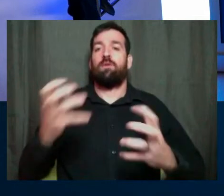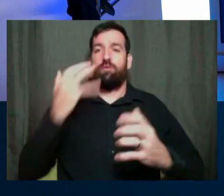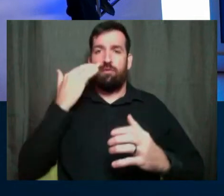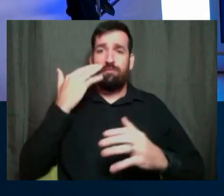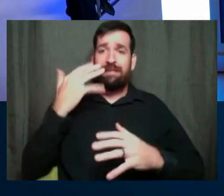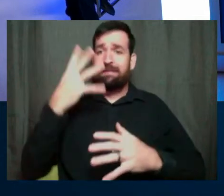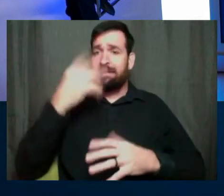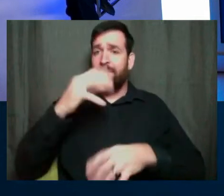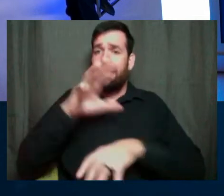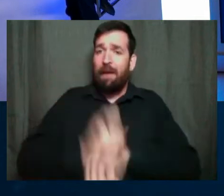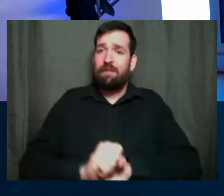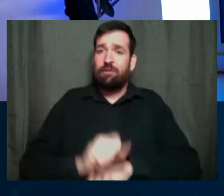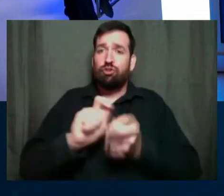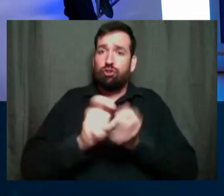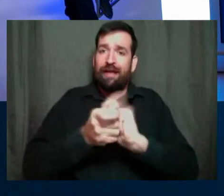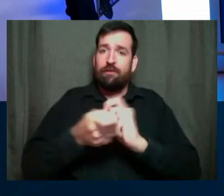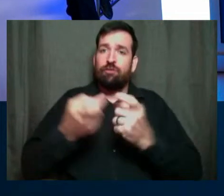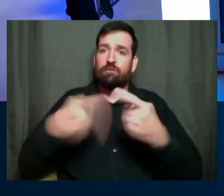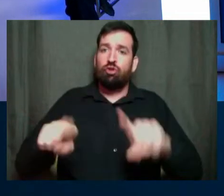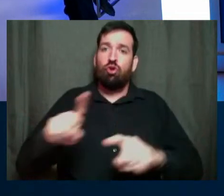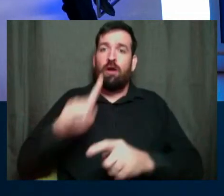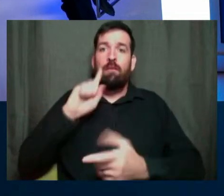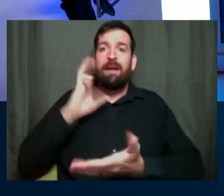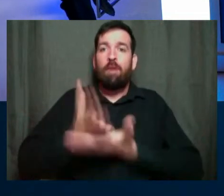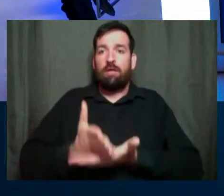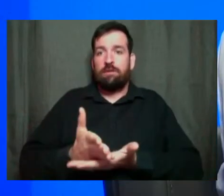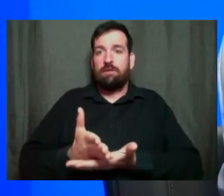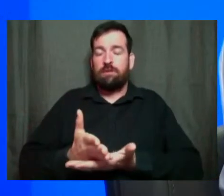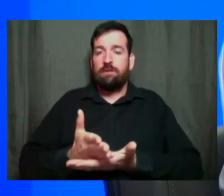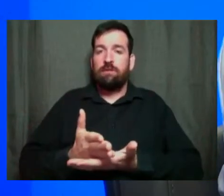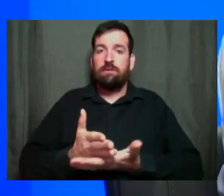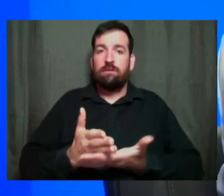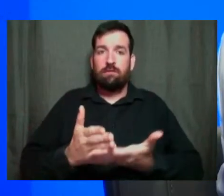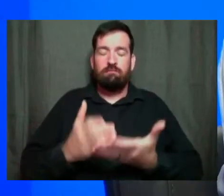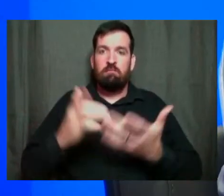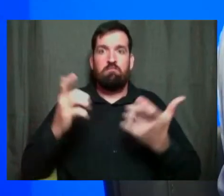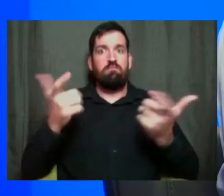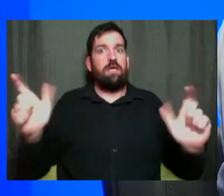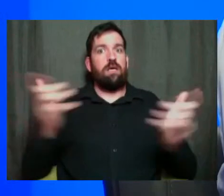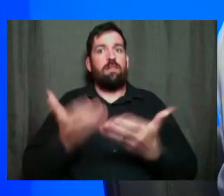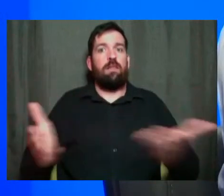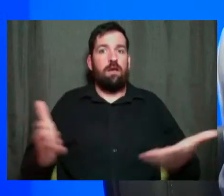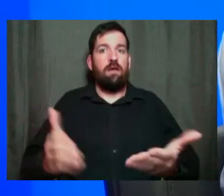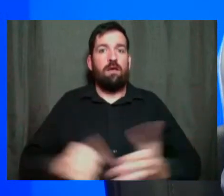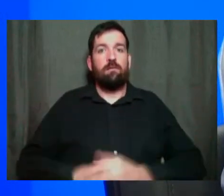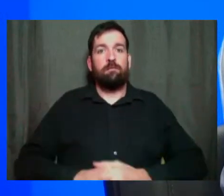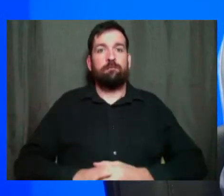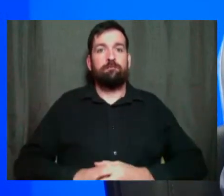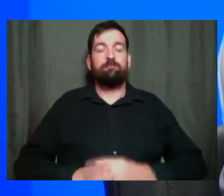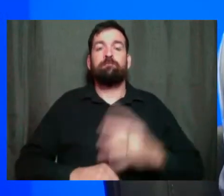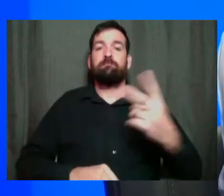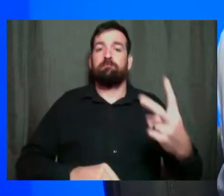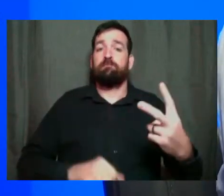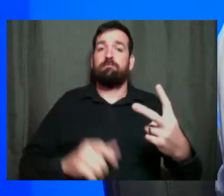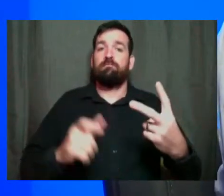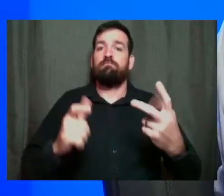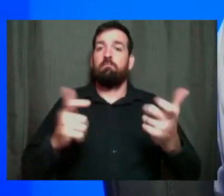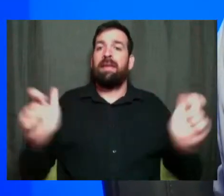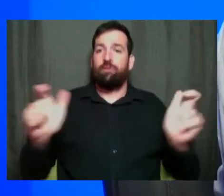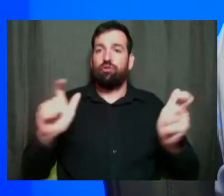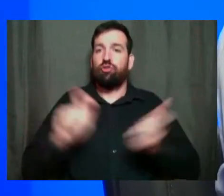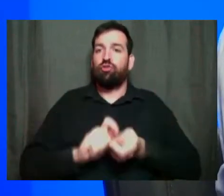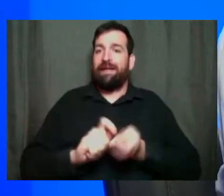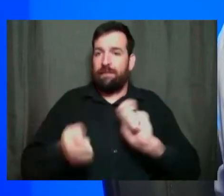during menopause. Hardly getting any sleep now. What can I do to help? Huge thing. it? There's two major transitions